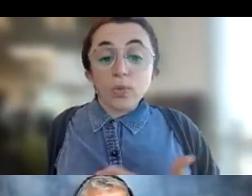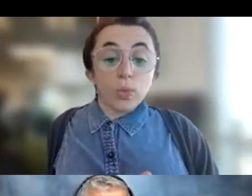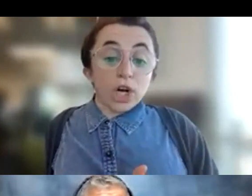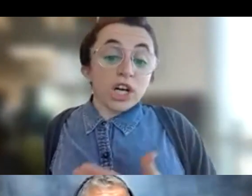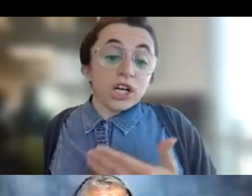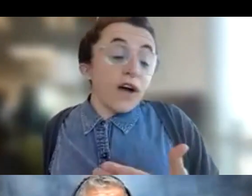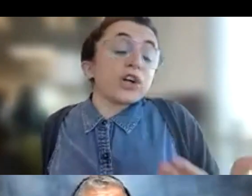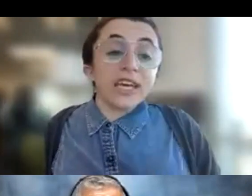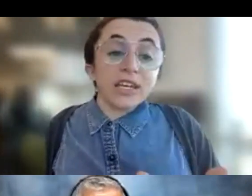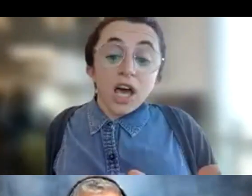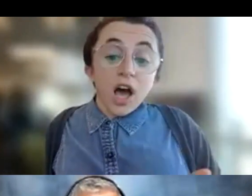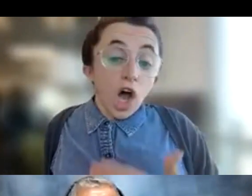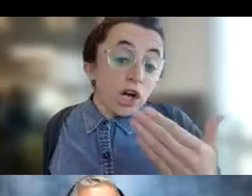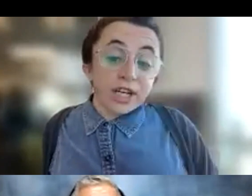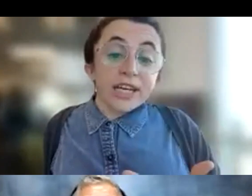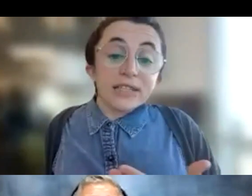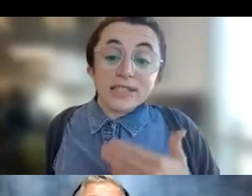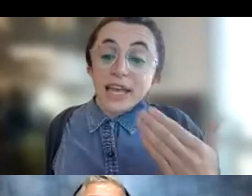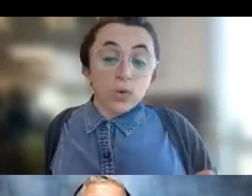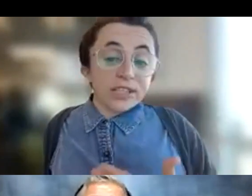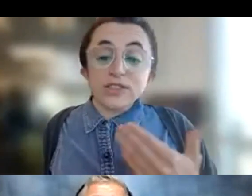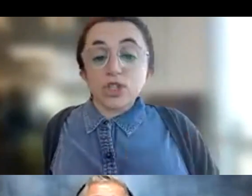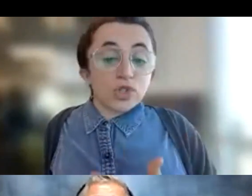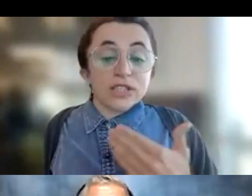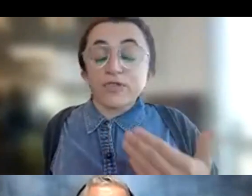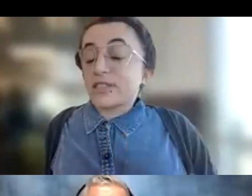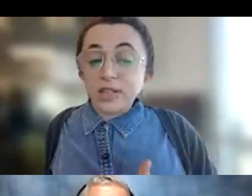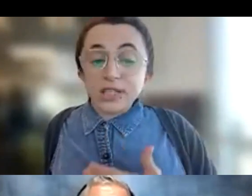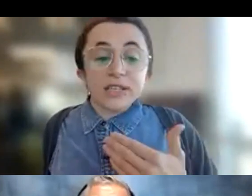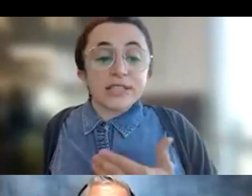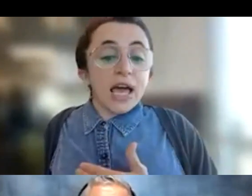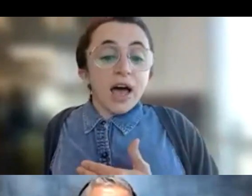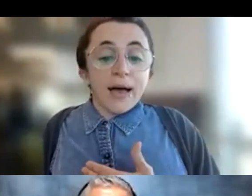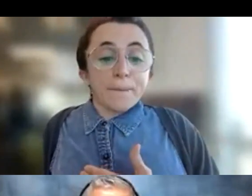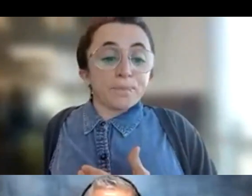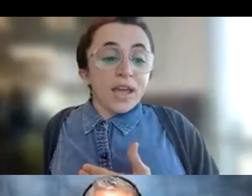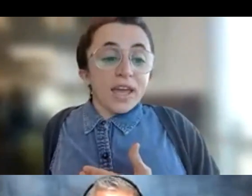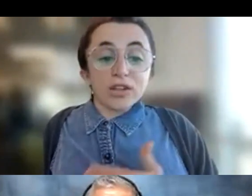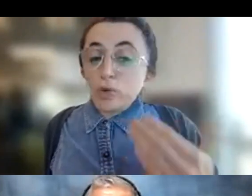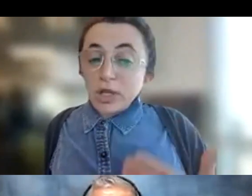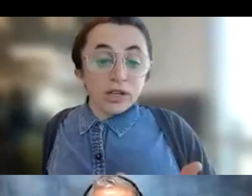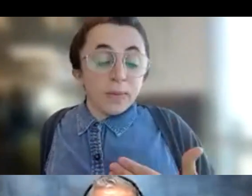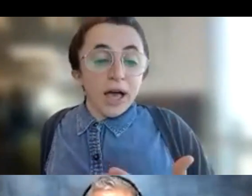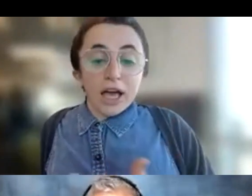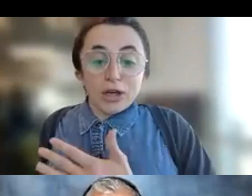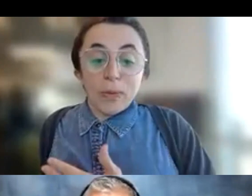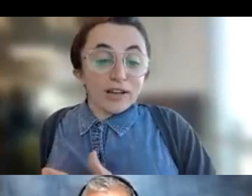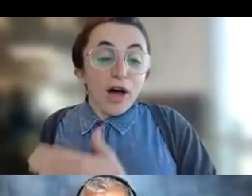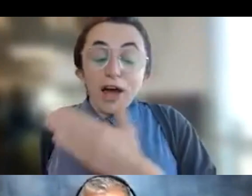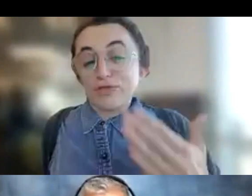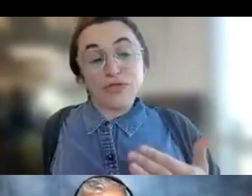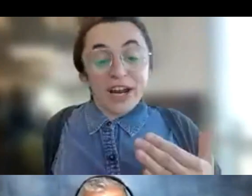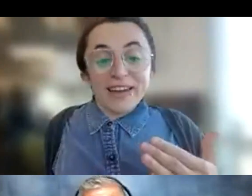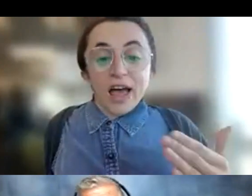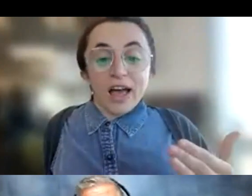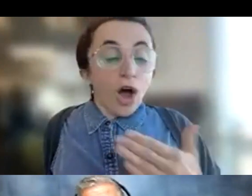had were covered in congregate state-run institutions, facilities, including a lot